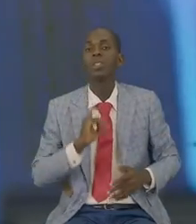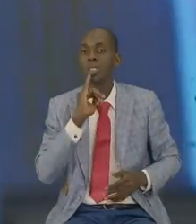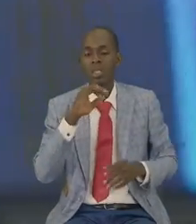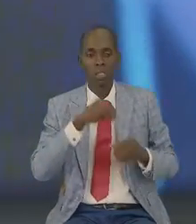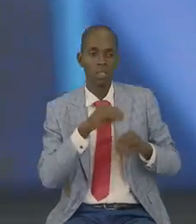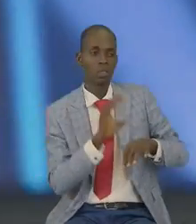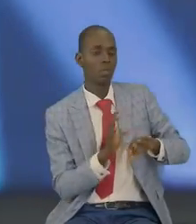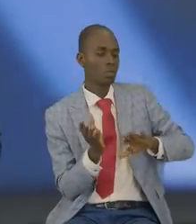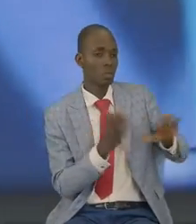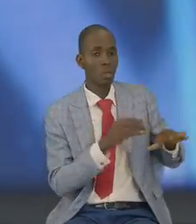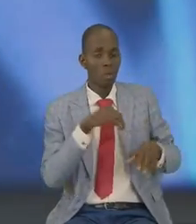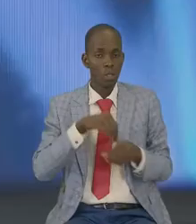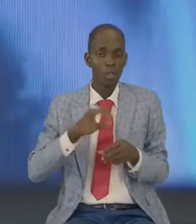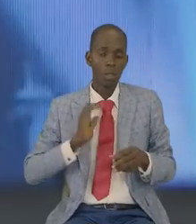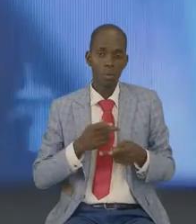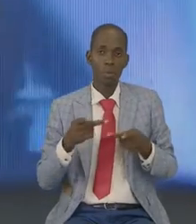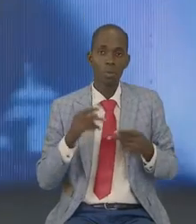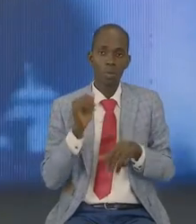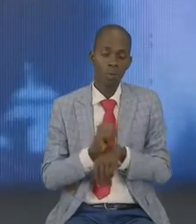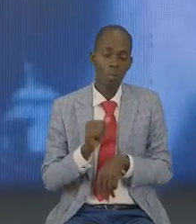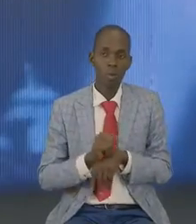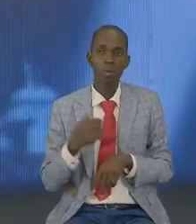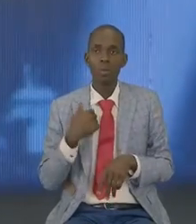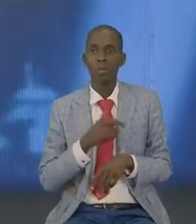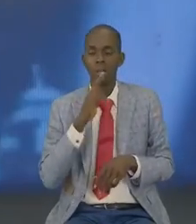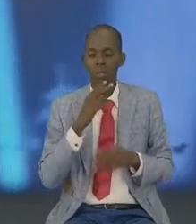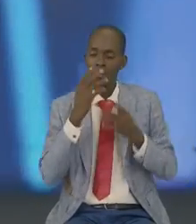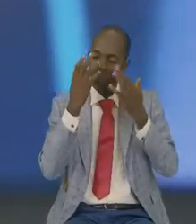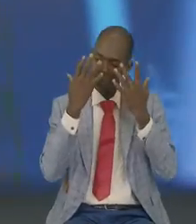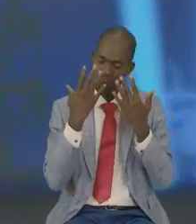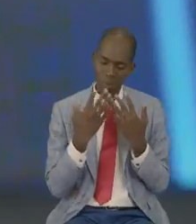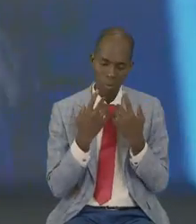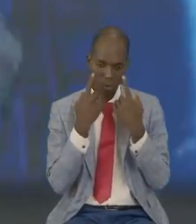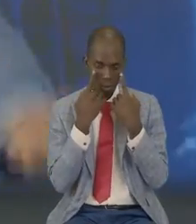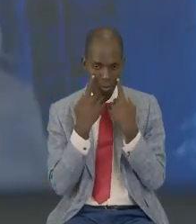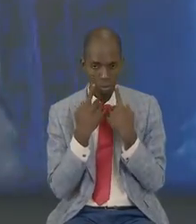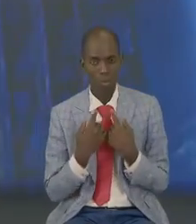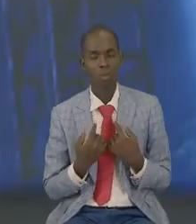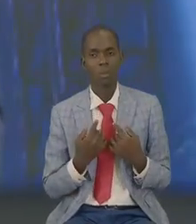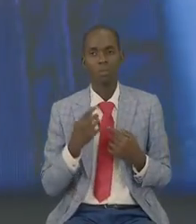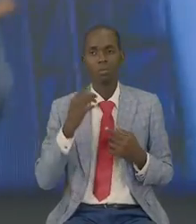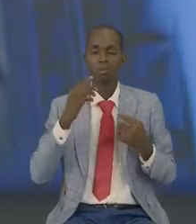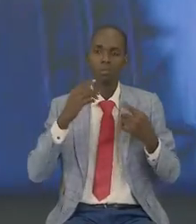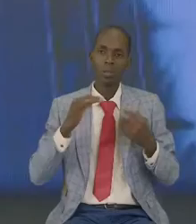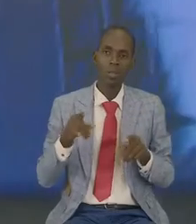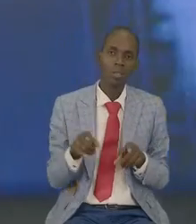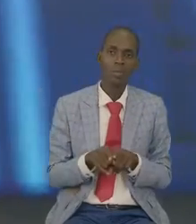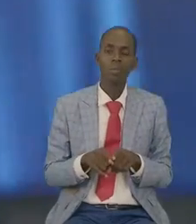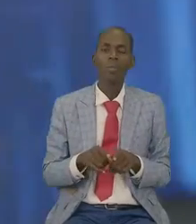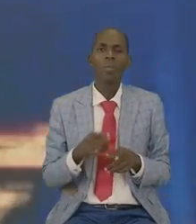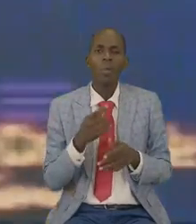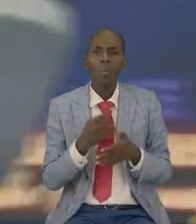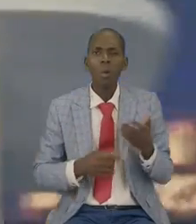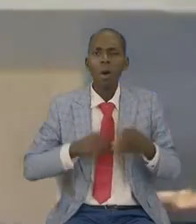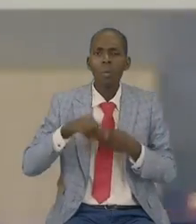sit down there mourning and complaining and saying, you know, director like that, master like that, that one. Hi, about what was